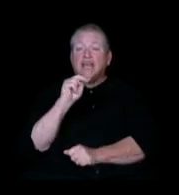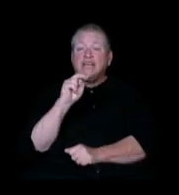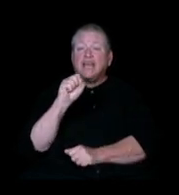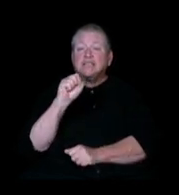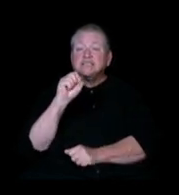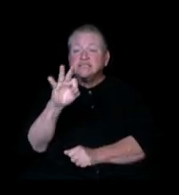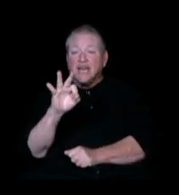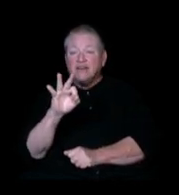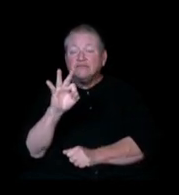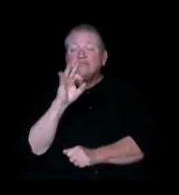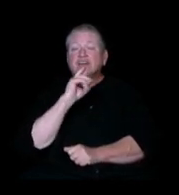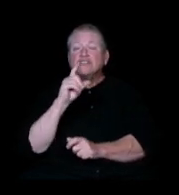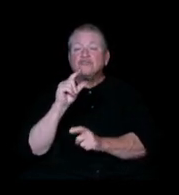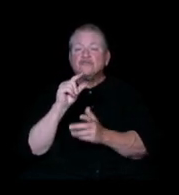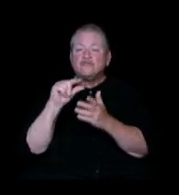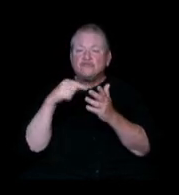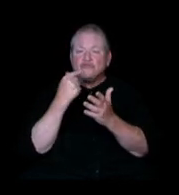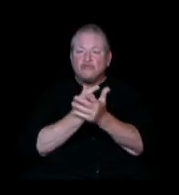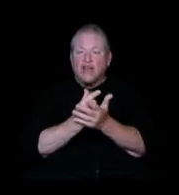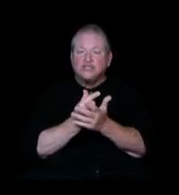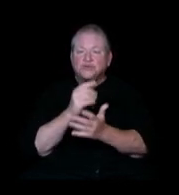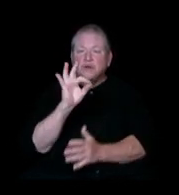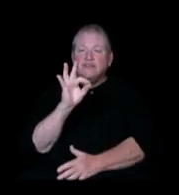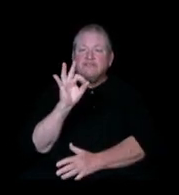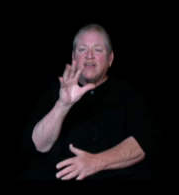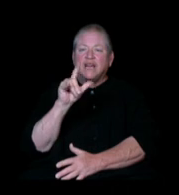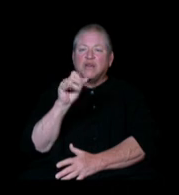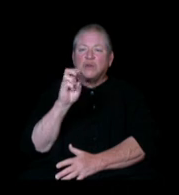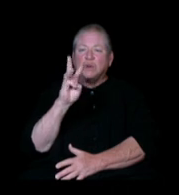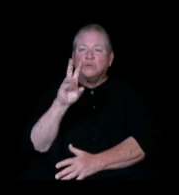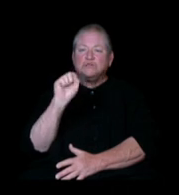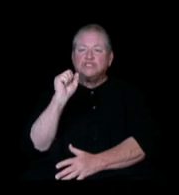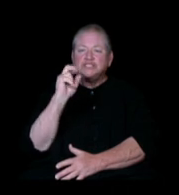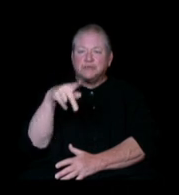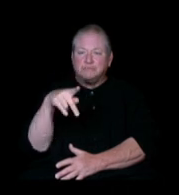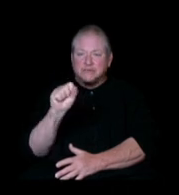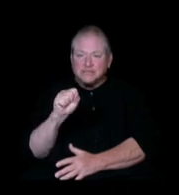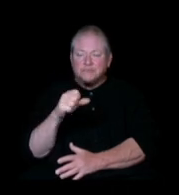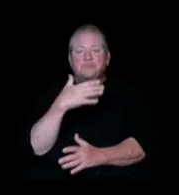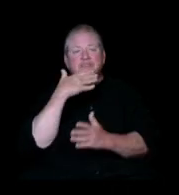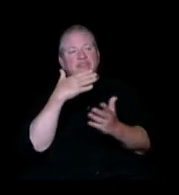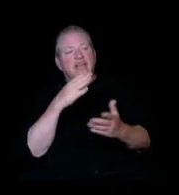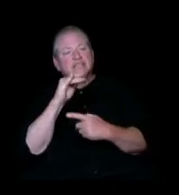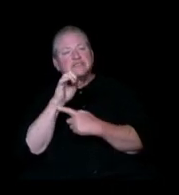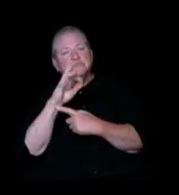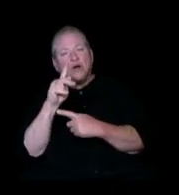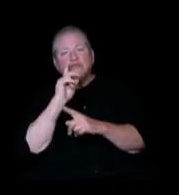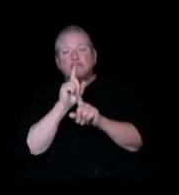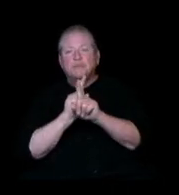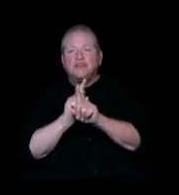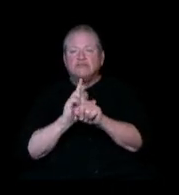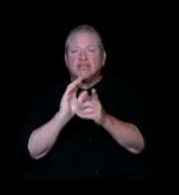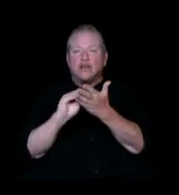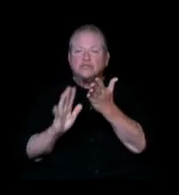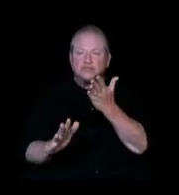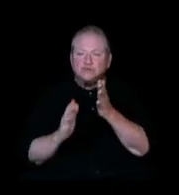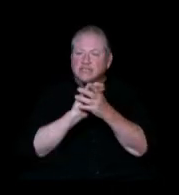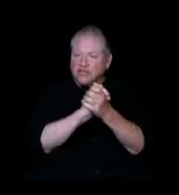Research Fellowships. Thank you, Mark, for fostering the success of our students, and congratulations on this award.